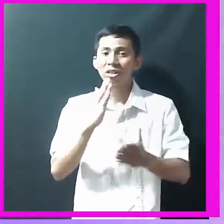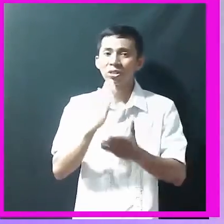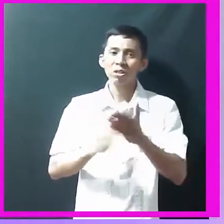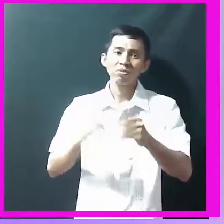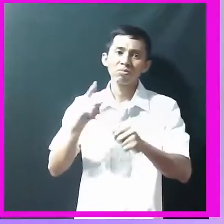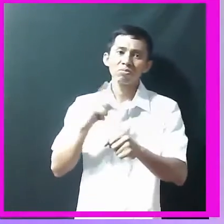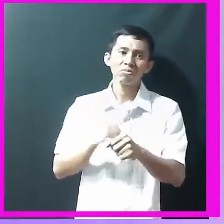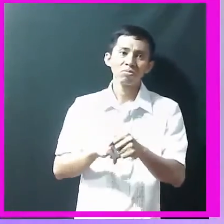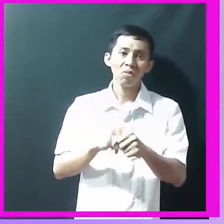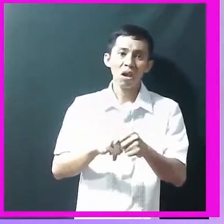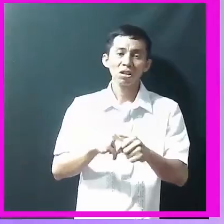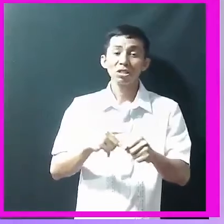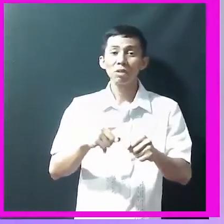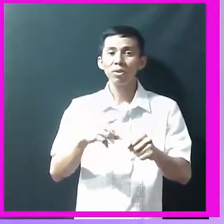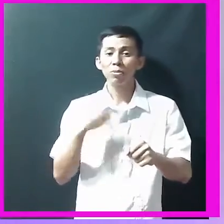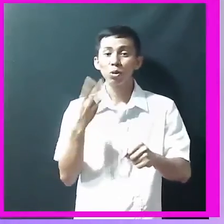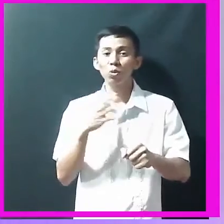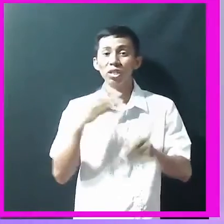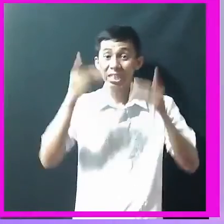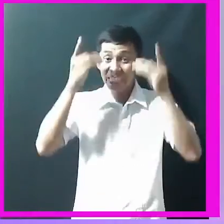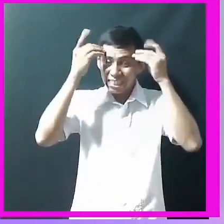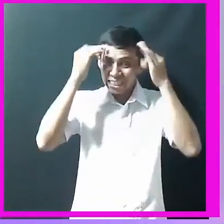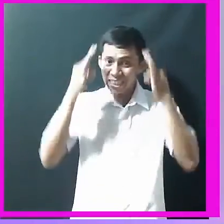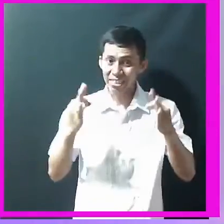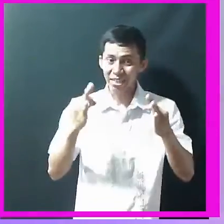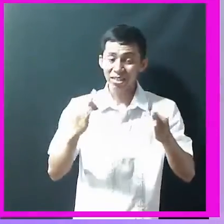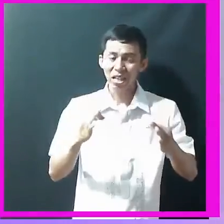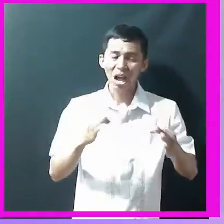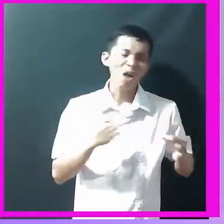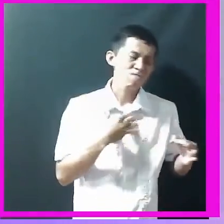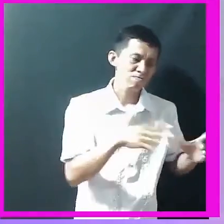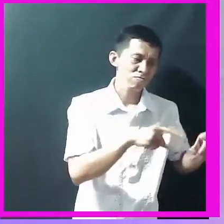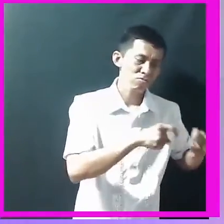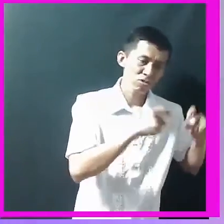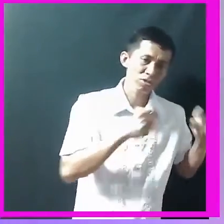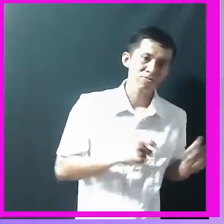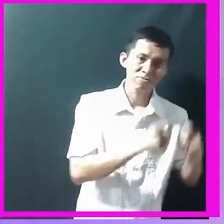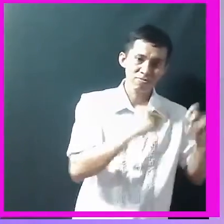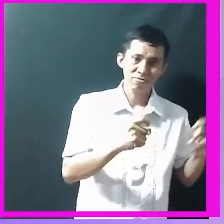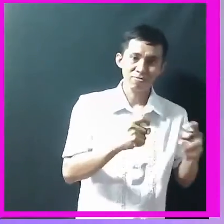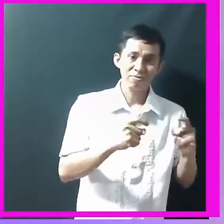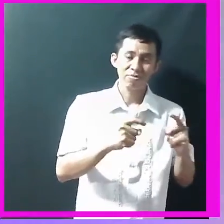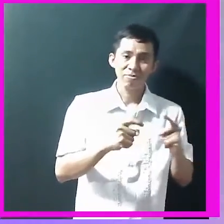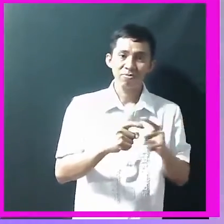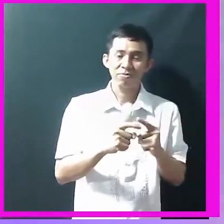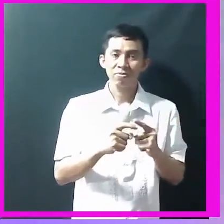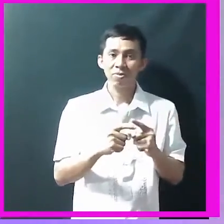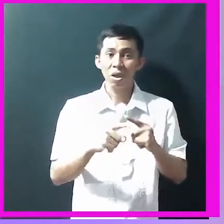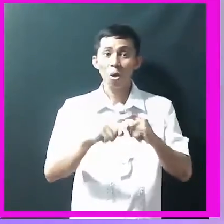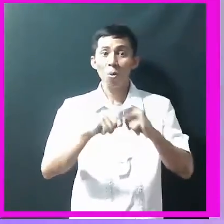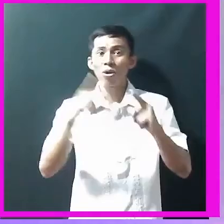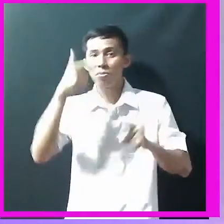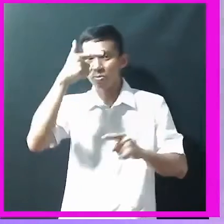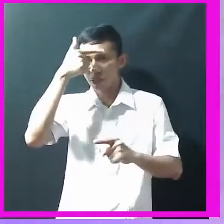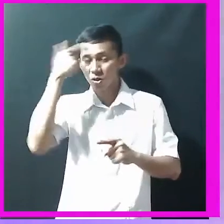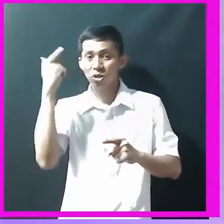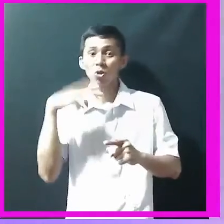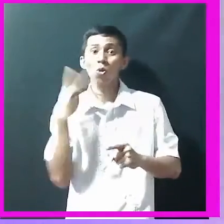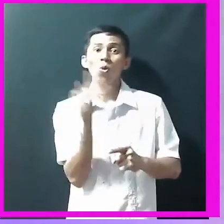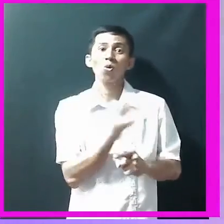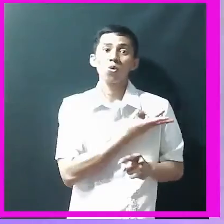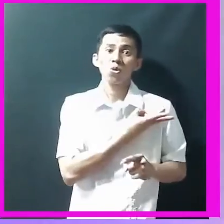sometimes by choice. We sin not because we are a sinner, but because